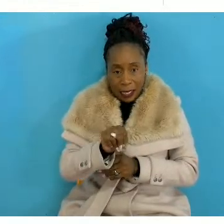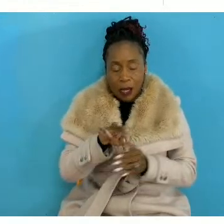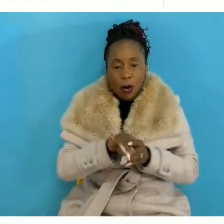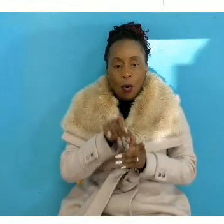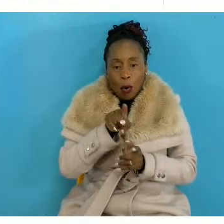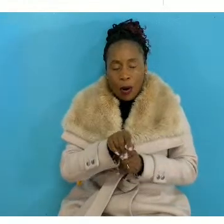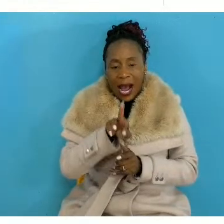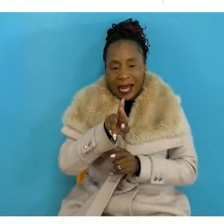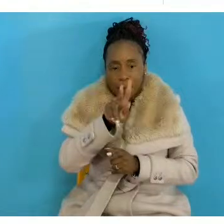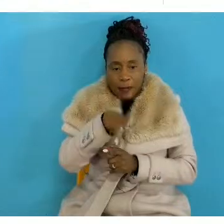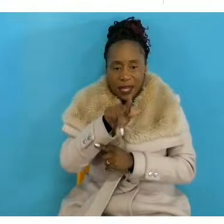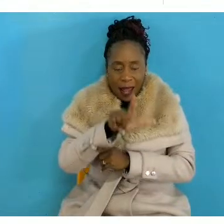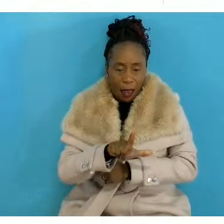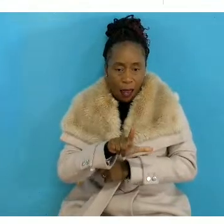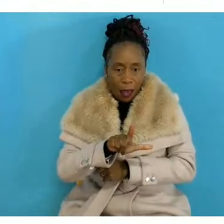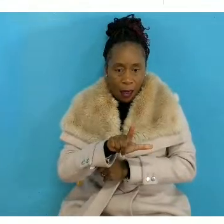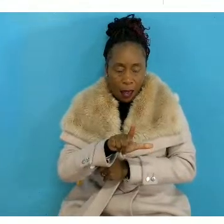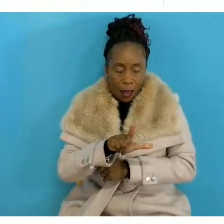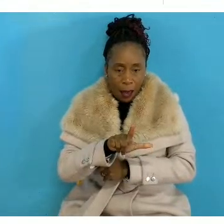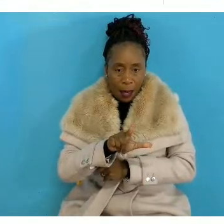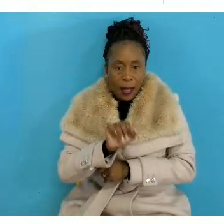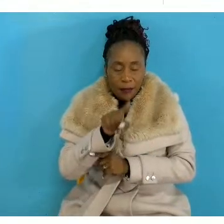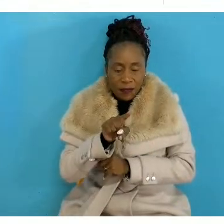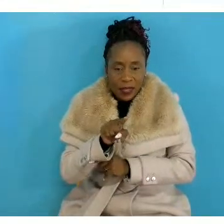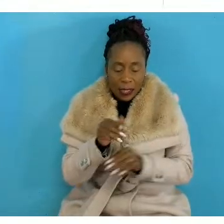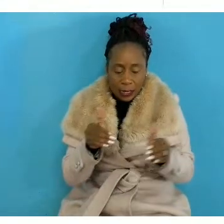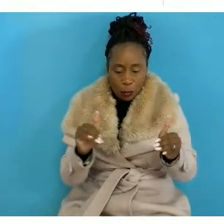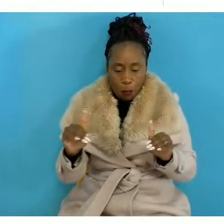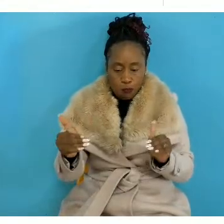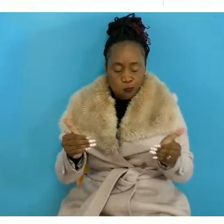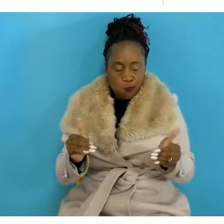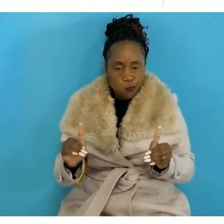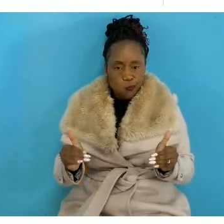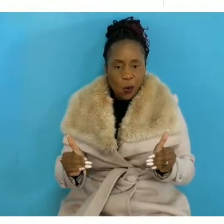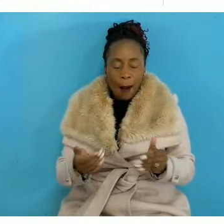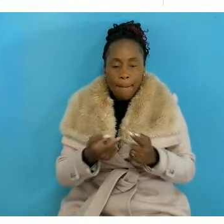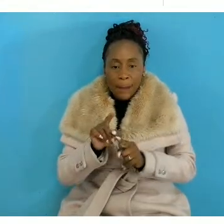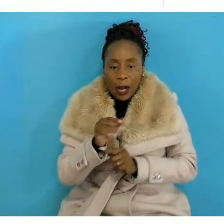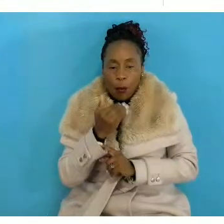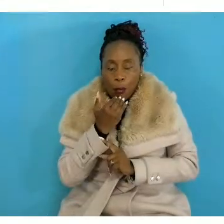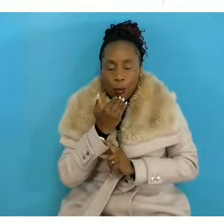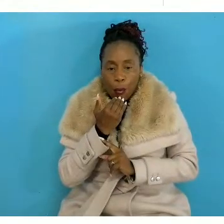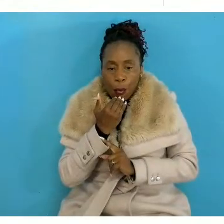assessment that is being facilitated by the